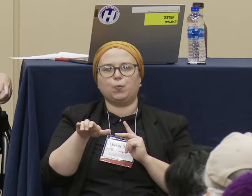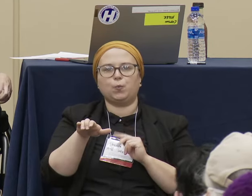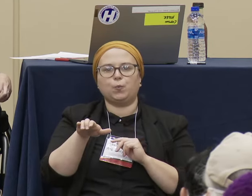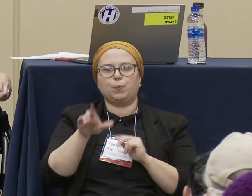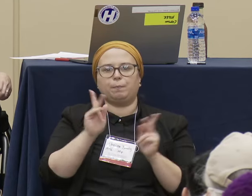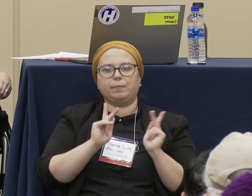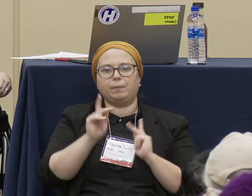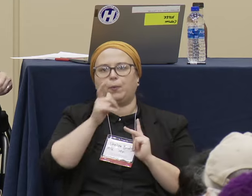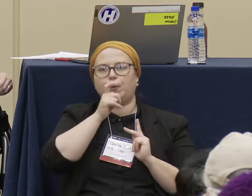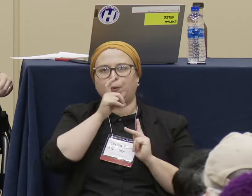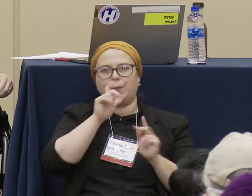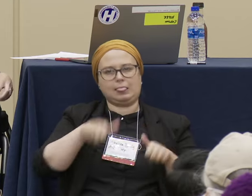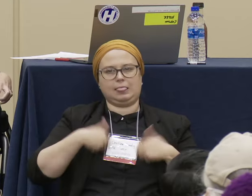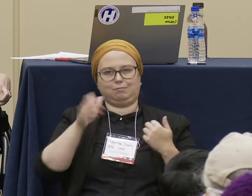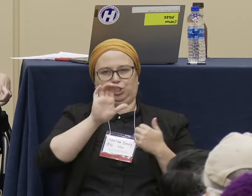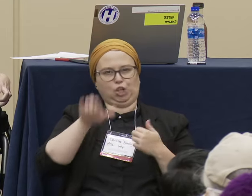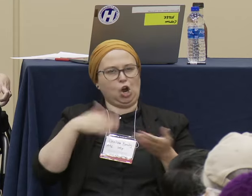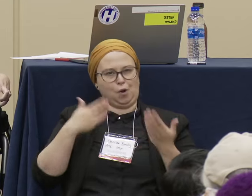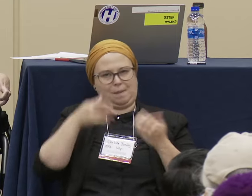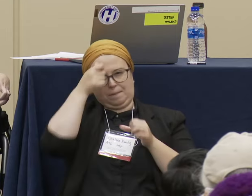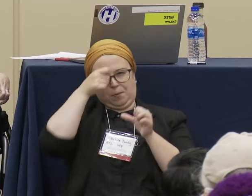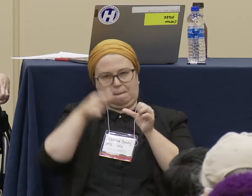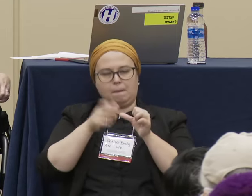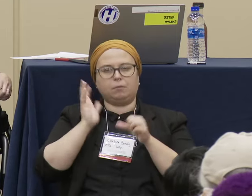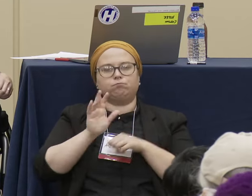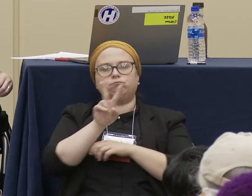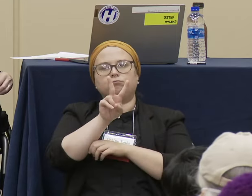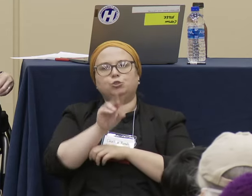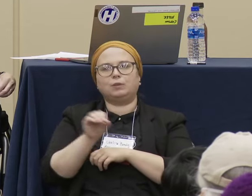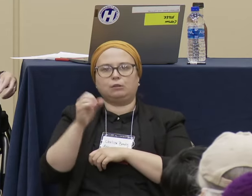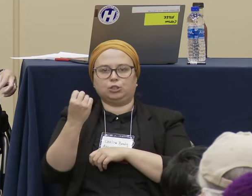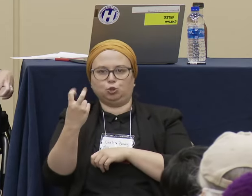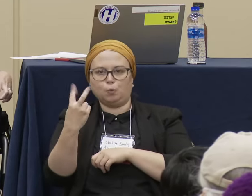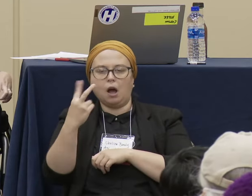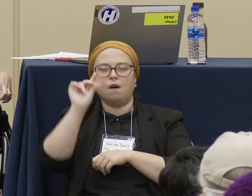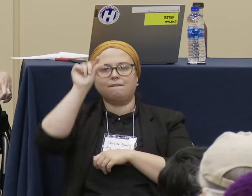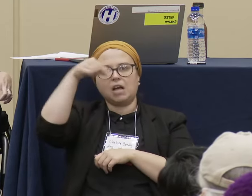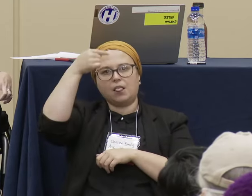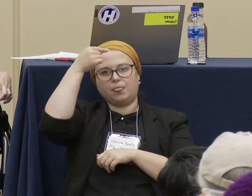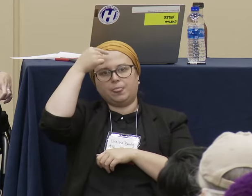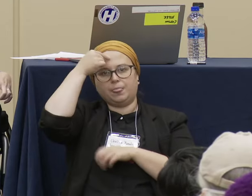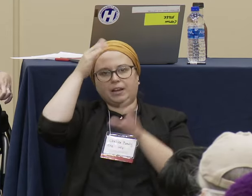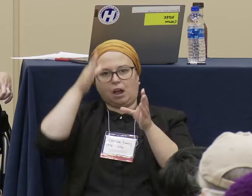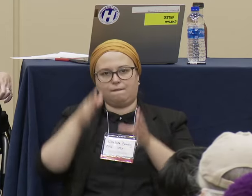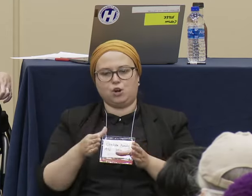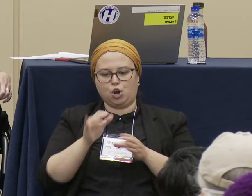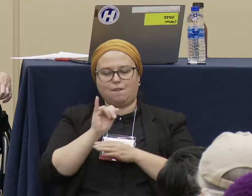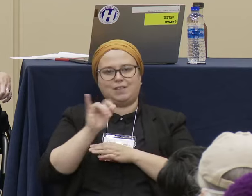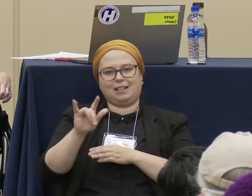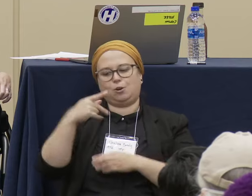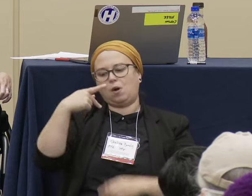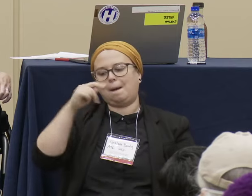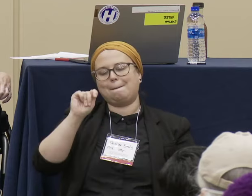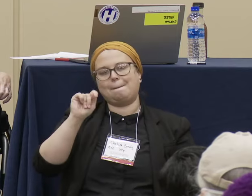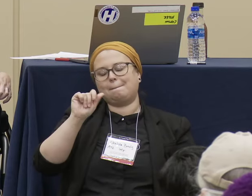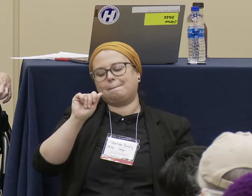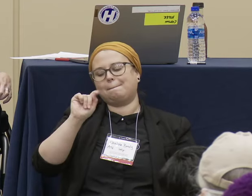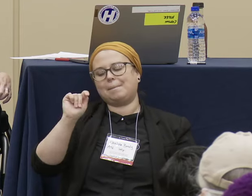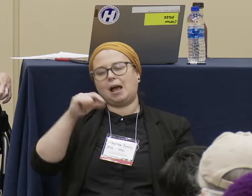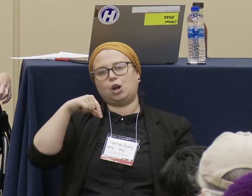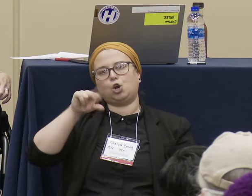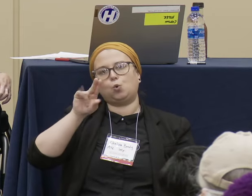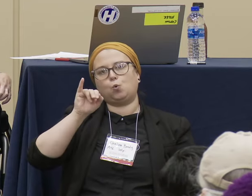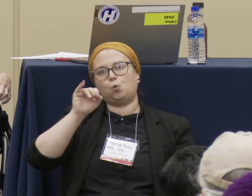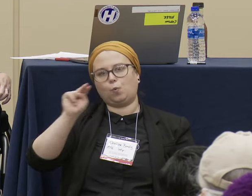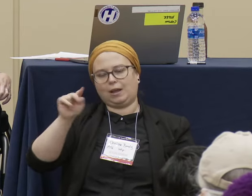people who might remember this. In 2012, the governor of Illinois at the time, Pat Quinn, announced the